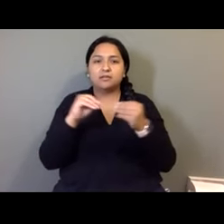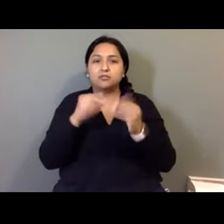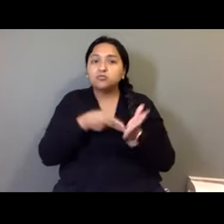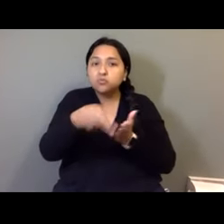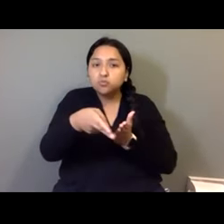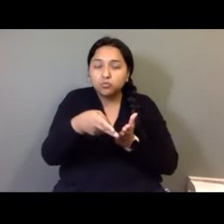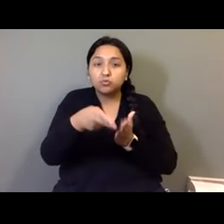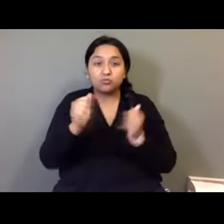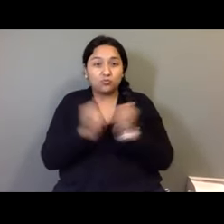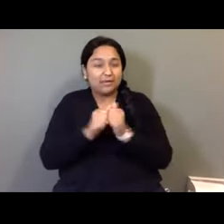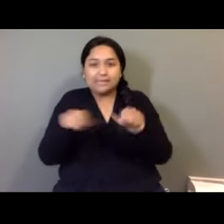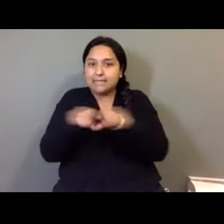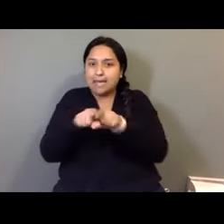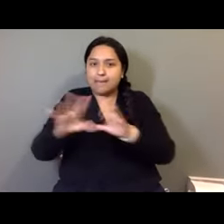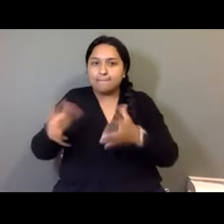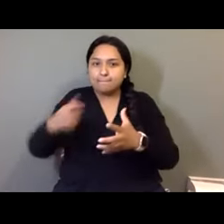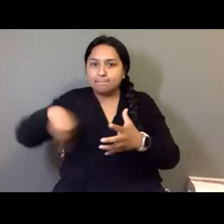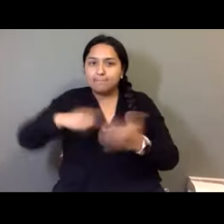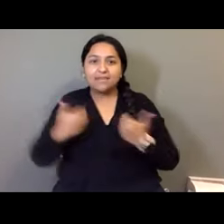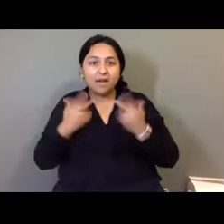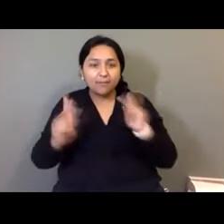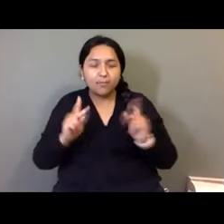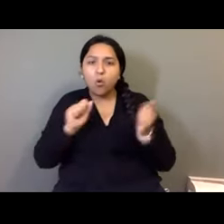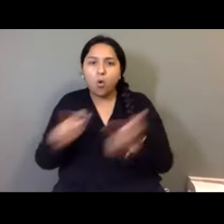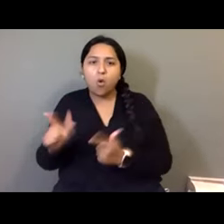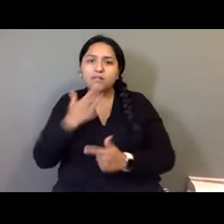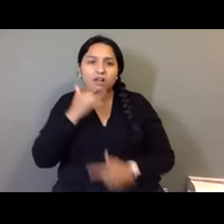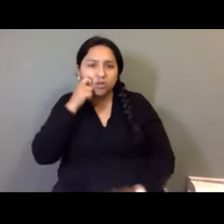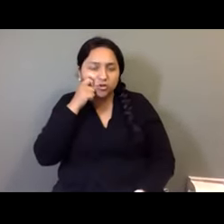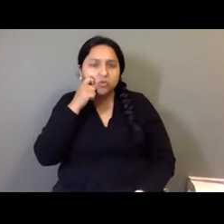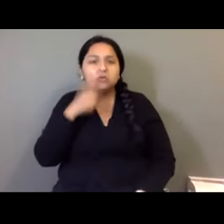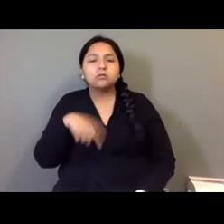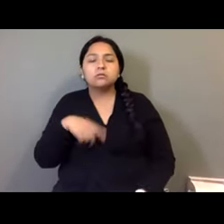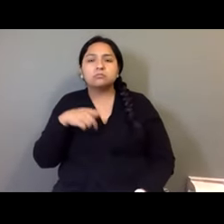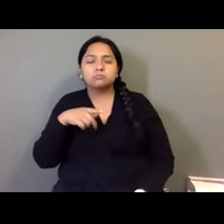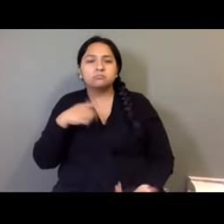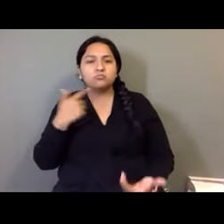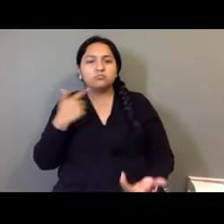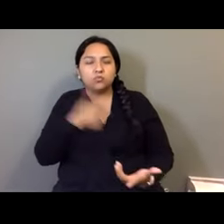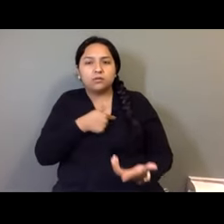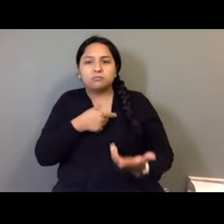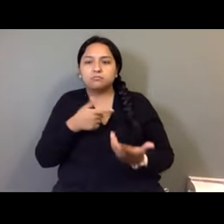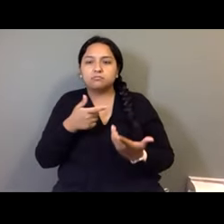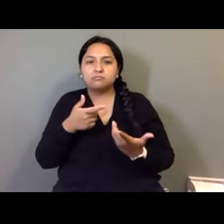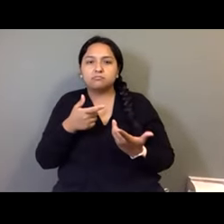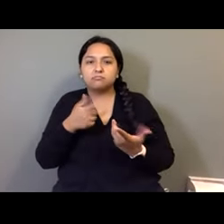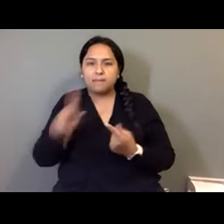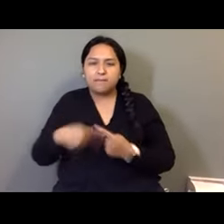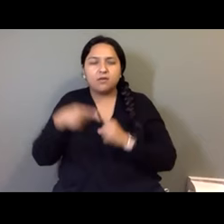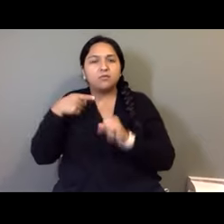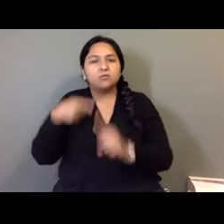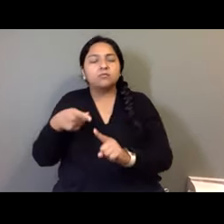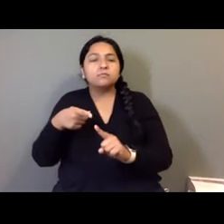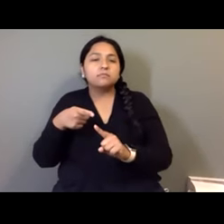group of young people, all of color from Oakland, grew Youth Versus Apocalypse. It's about completely